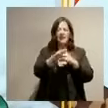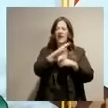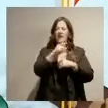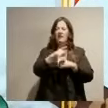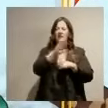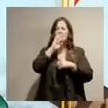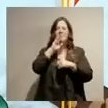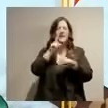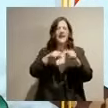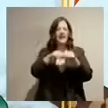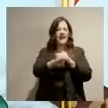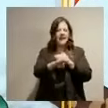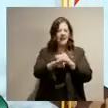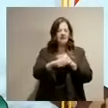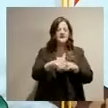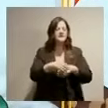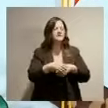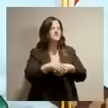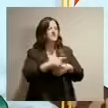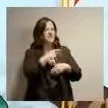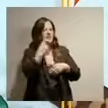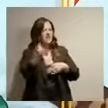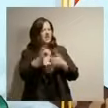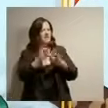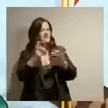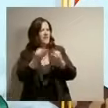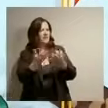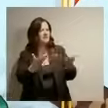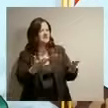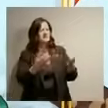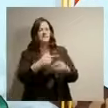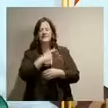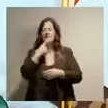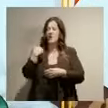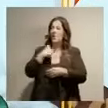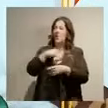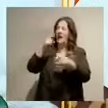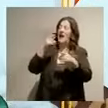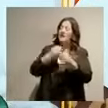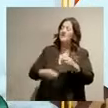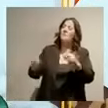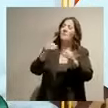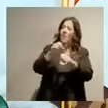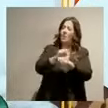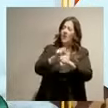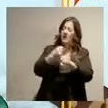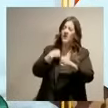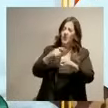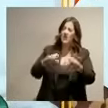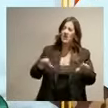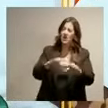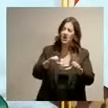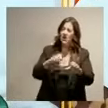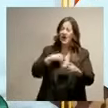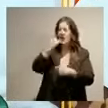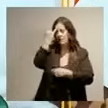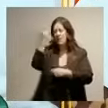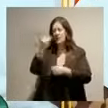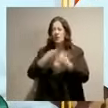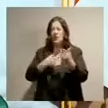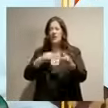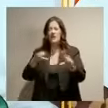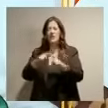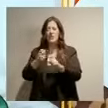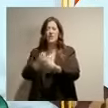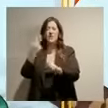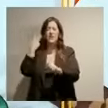this? Well, that we have more work to do and we've been doing more than I imagine we could do 3 years ago. I mean, if the idea